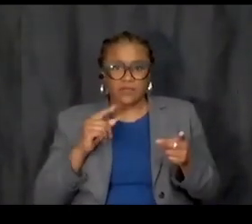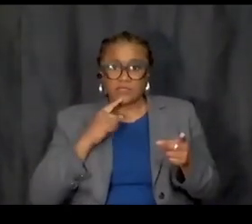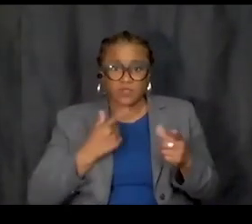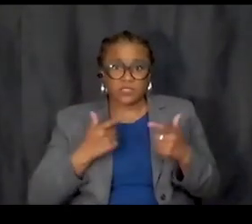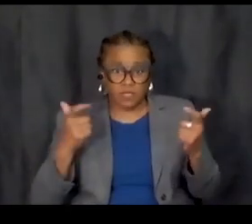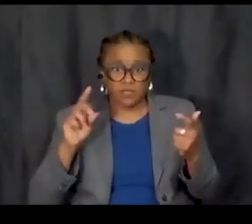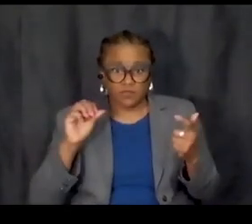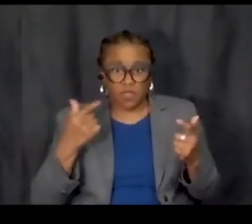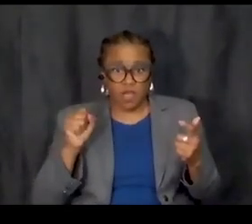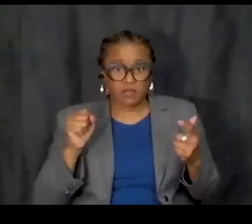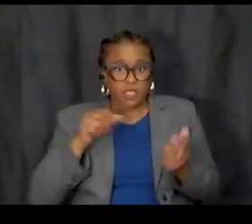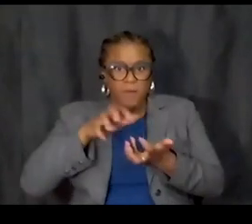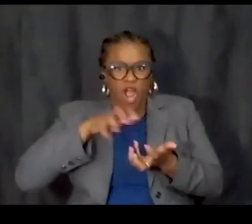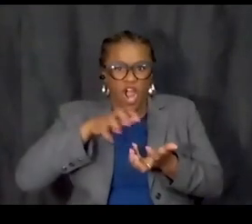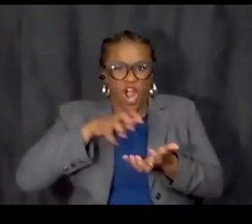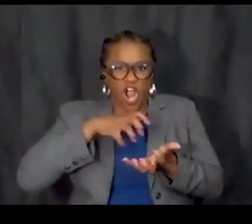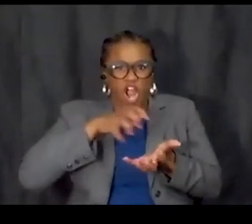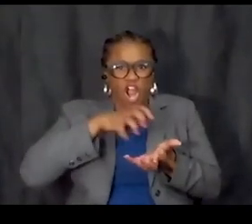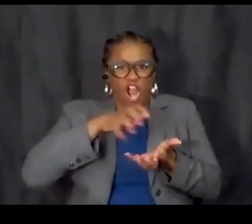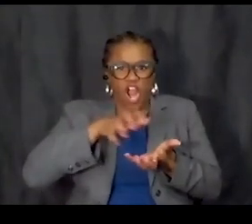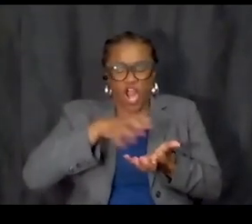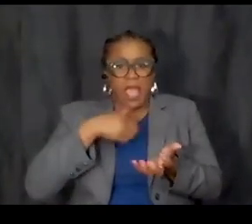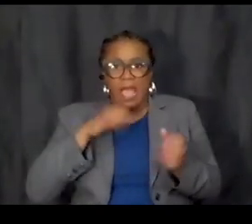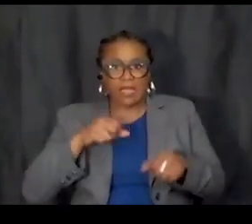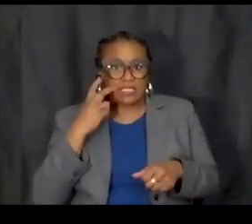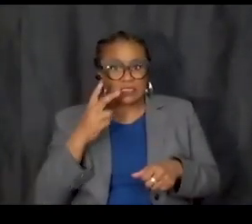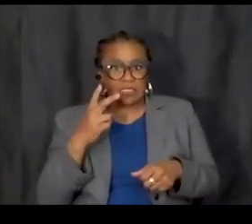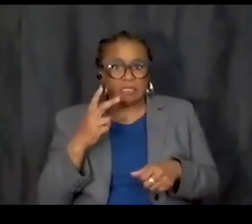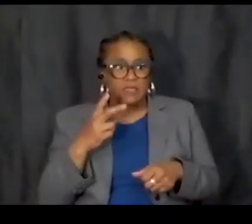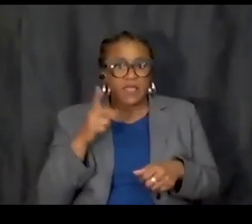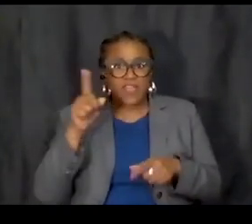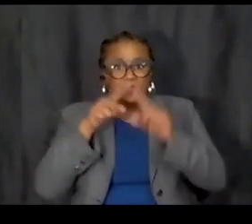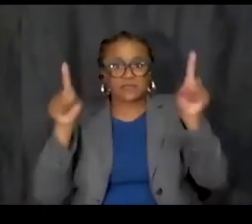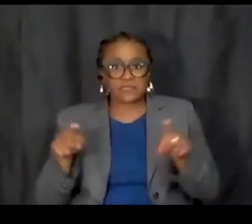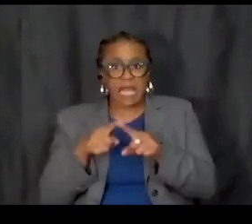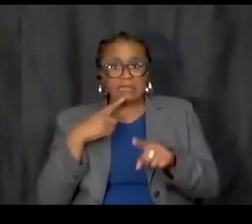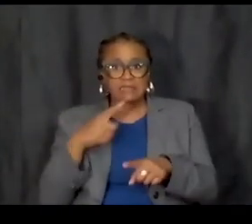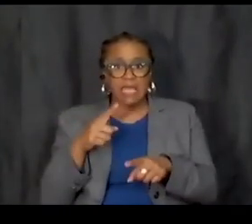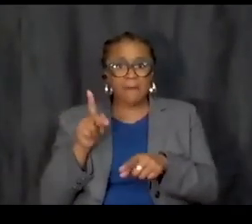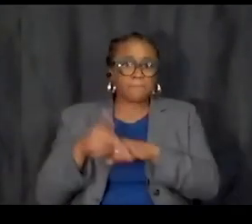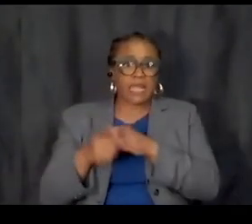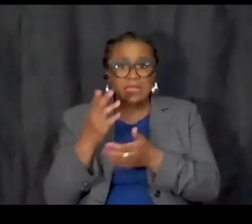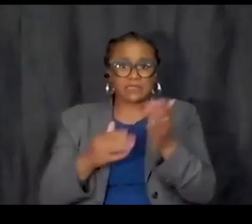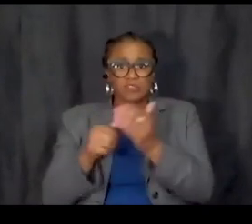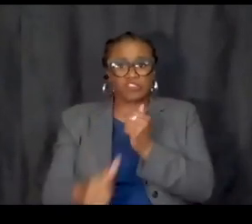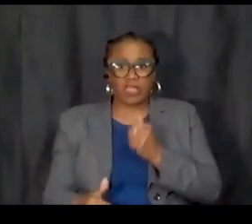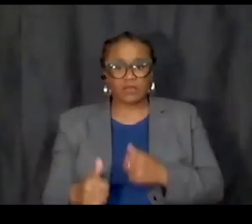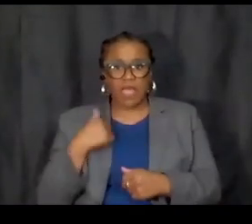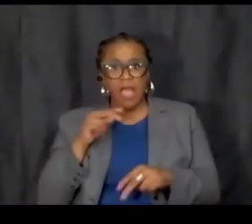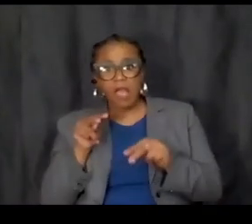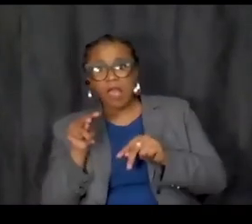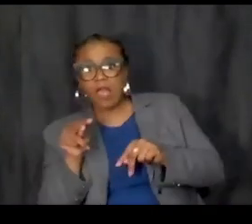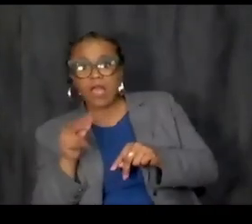could see was the sign, plant some shit. And so, and I could peep in and see, you know, different things that were available there. And I was in love